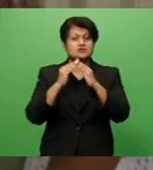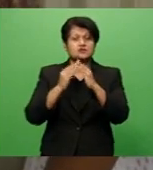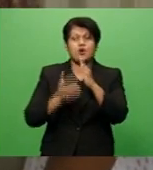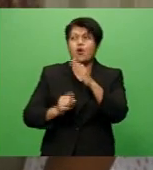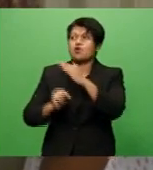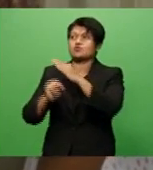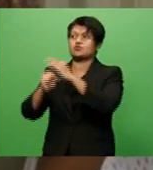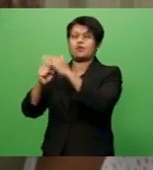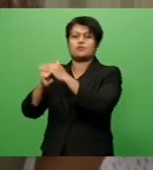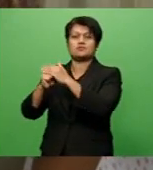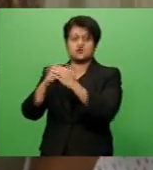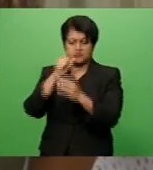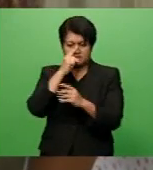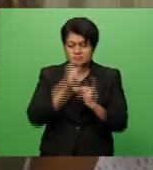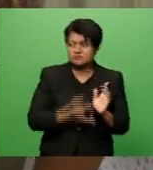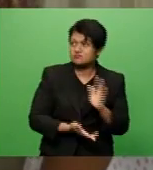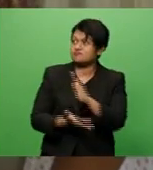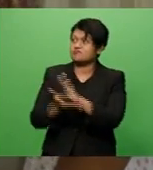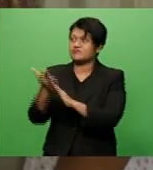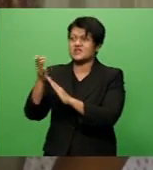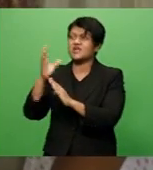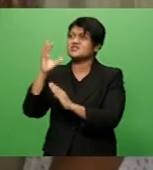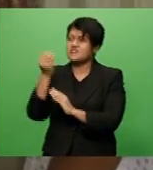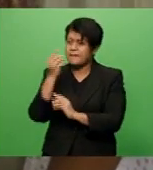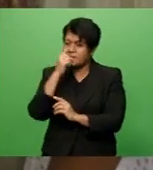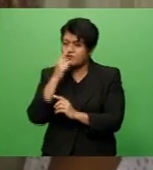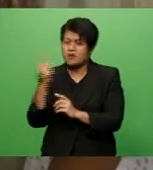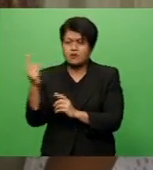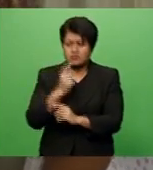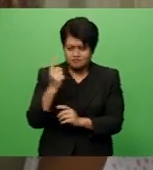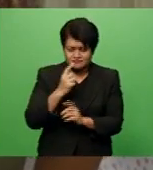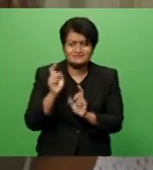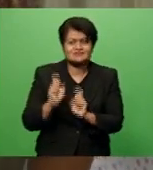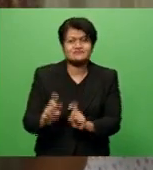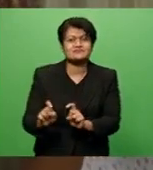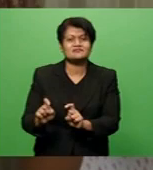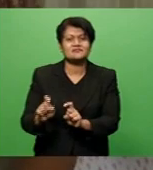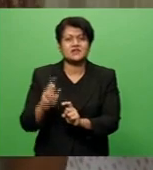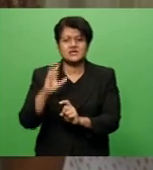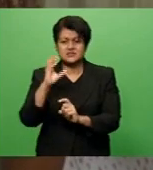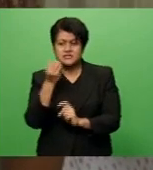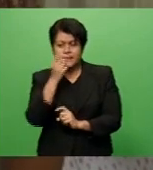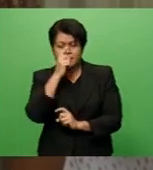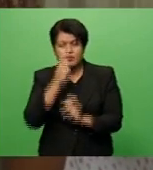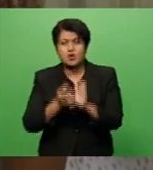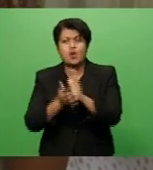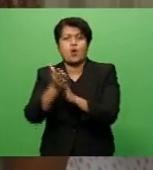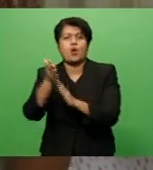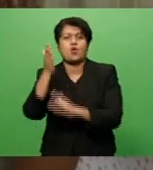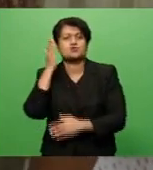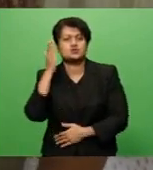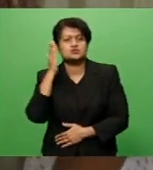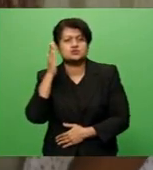can go there. Some people we call here to stay here, like that. Some people go to the school, the Methodist school here.